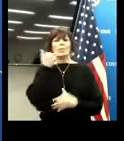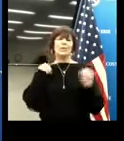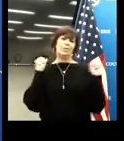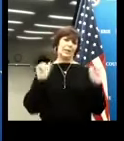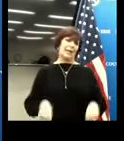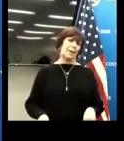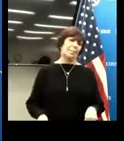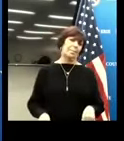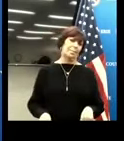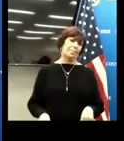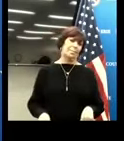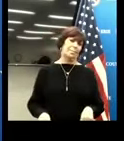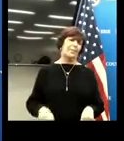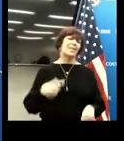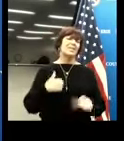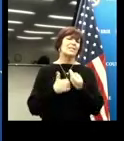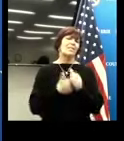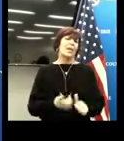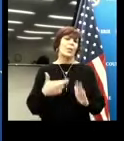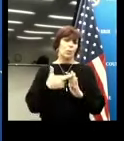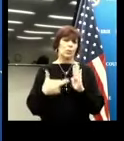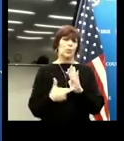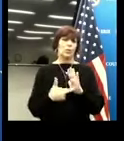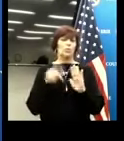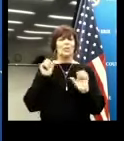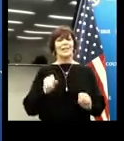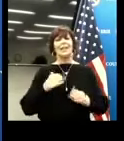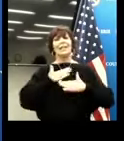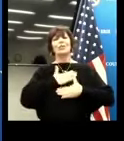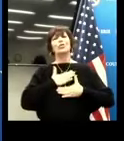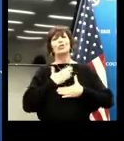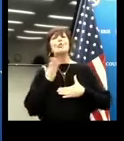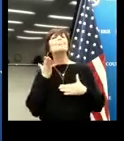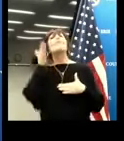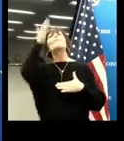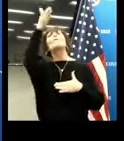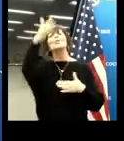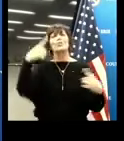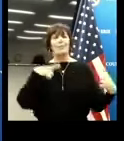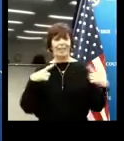can by following the rules so that we can enjoy further holiday